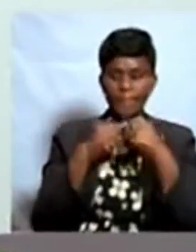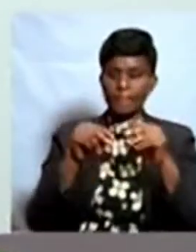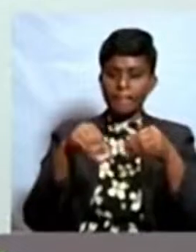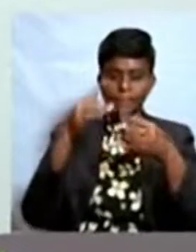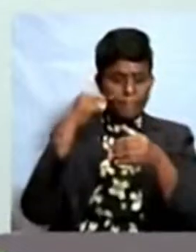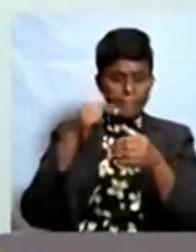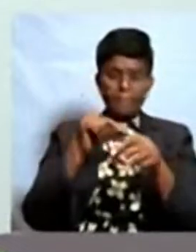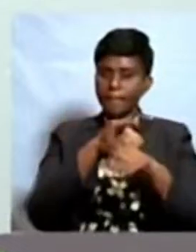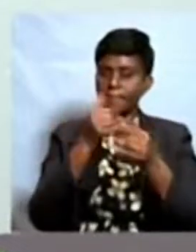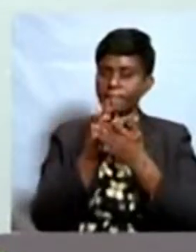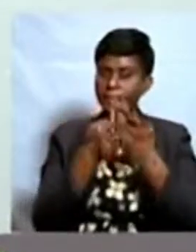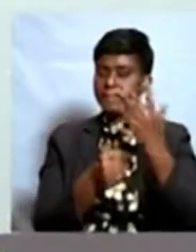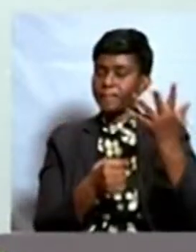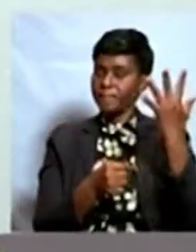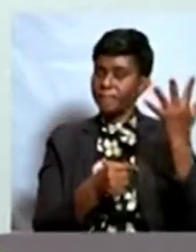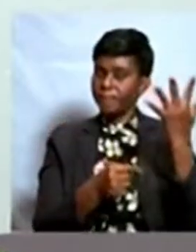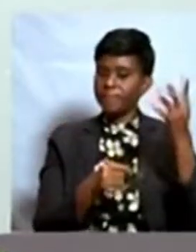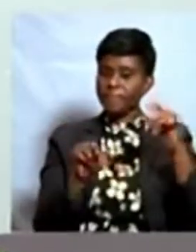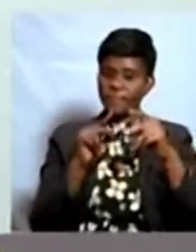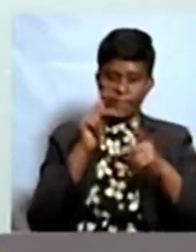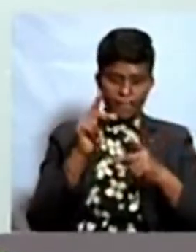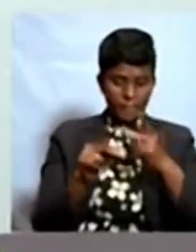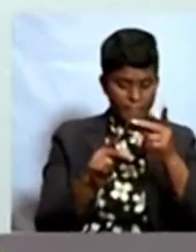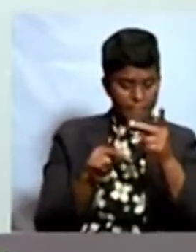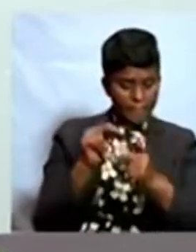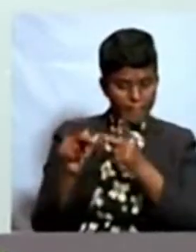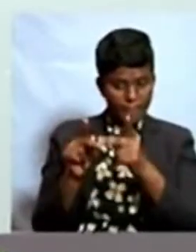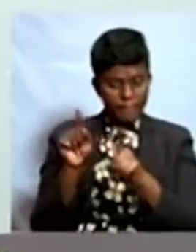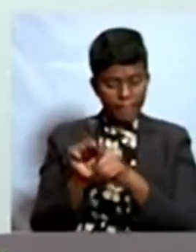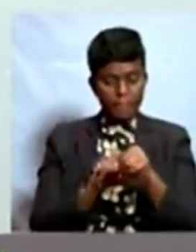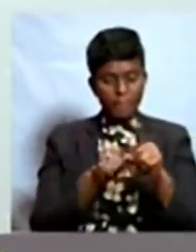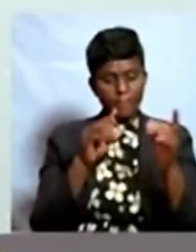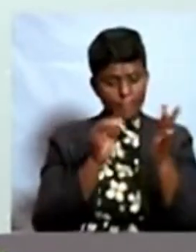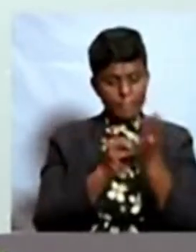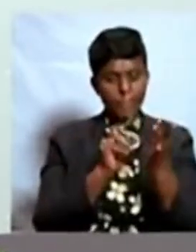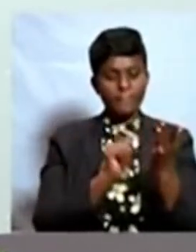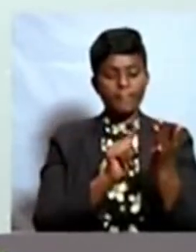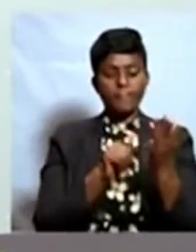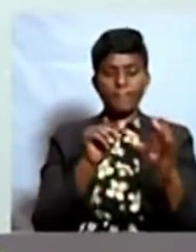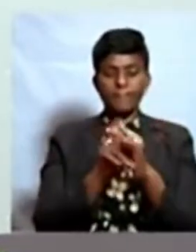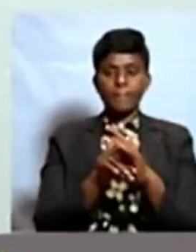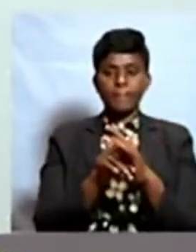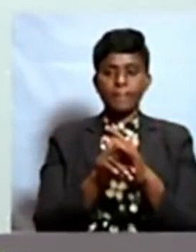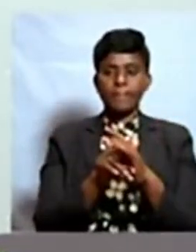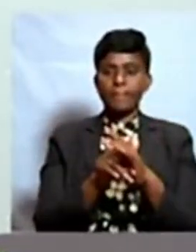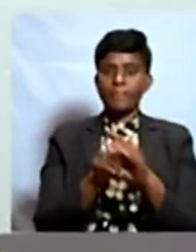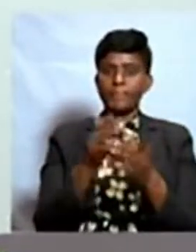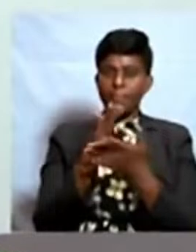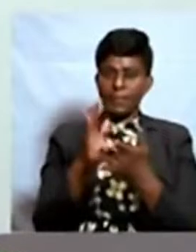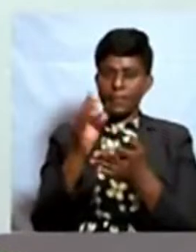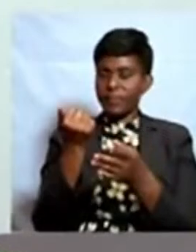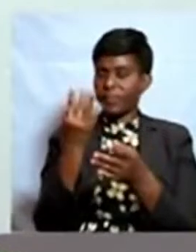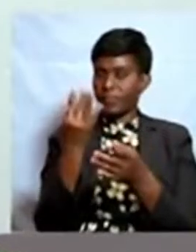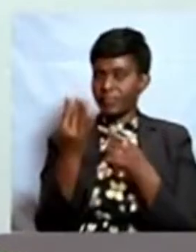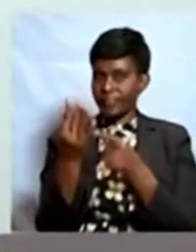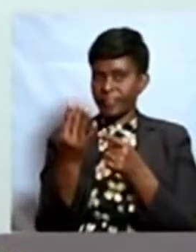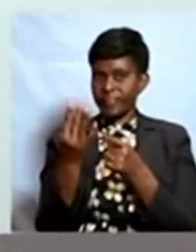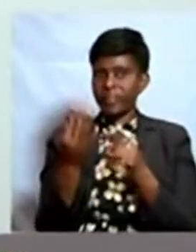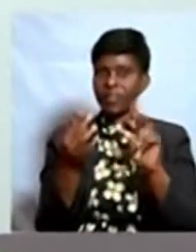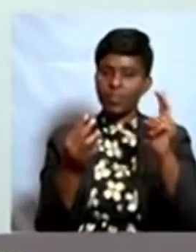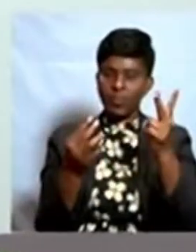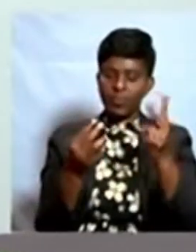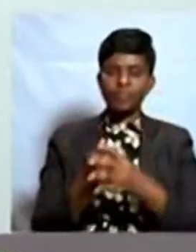for the 5-phase certification process as prescribed in the SARS Part 14.